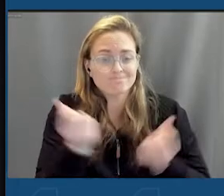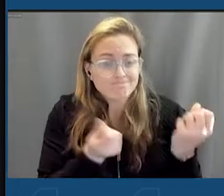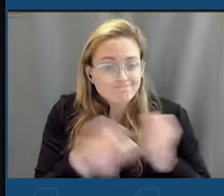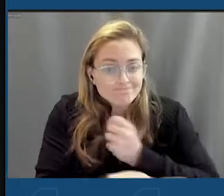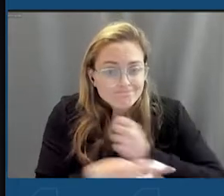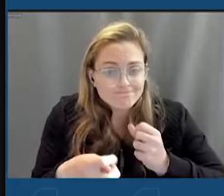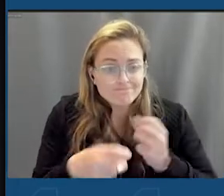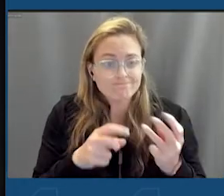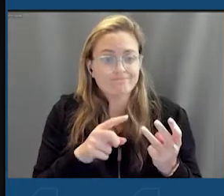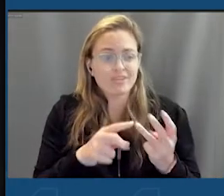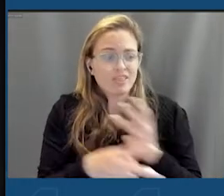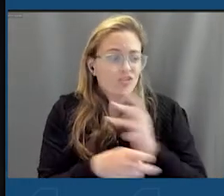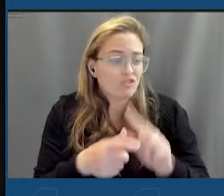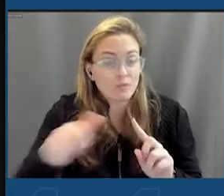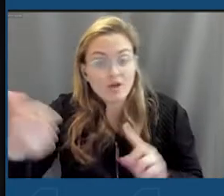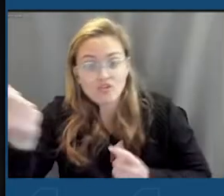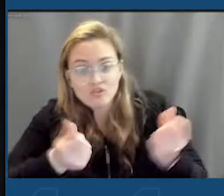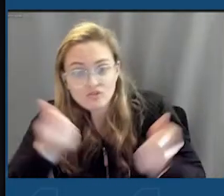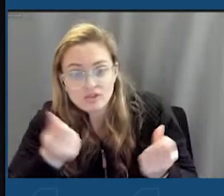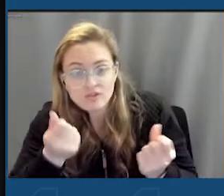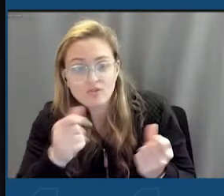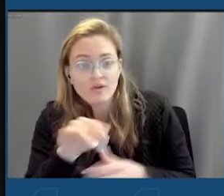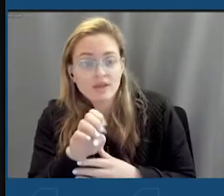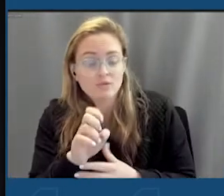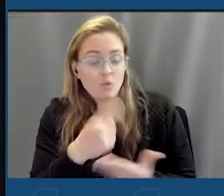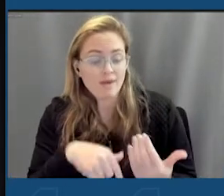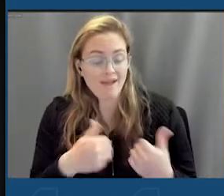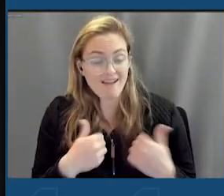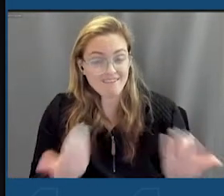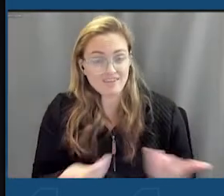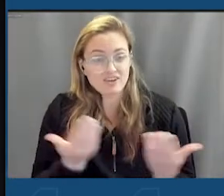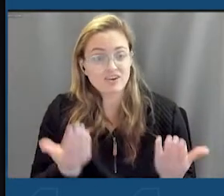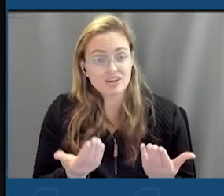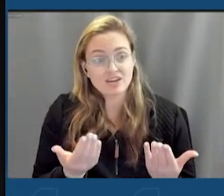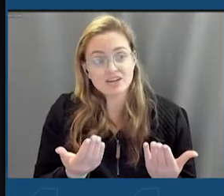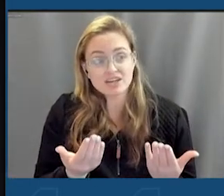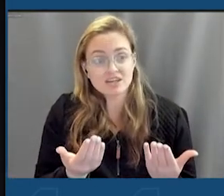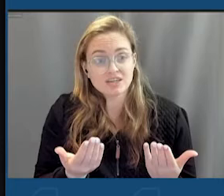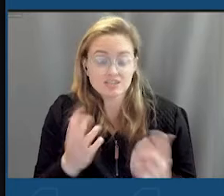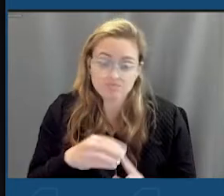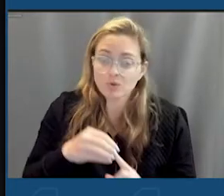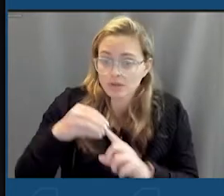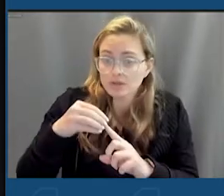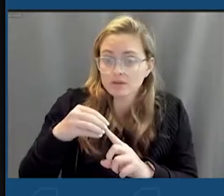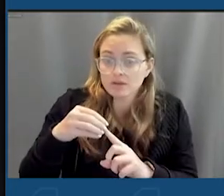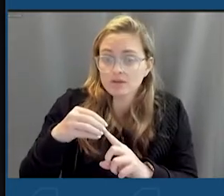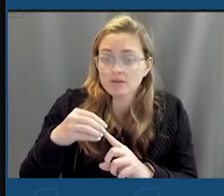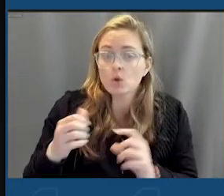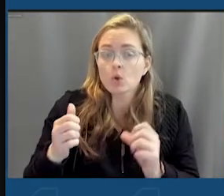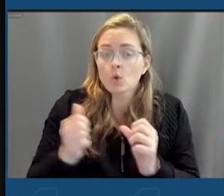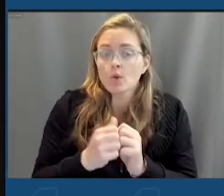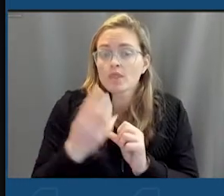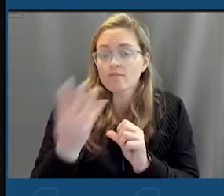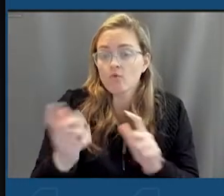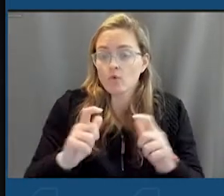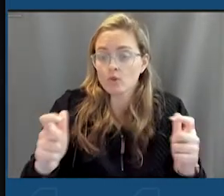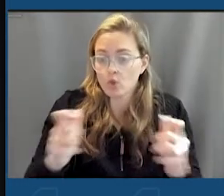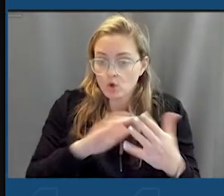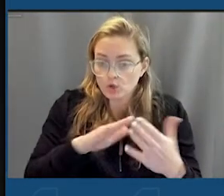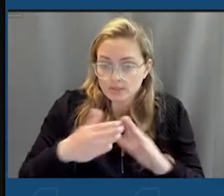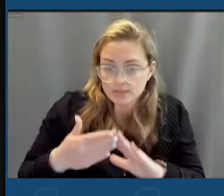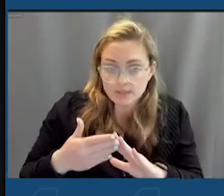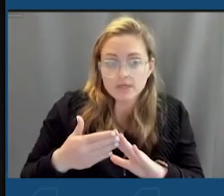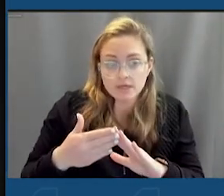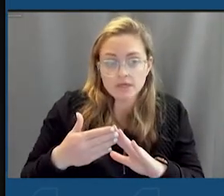vehicle cases, because what we have here in the Capital Region is relatively unique with our 4 large cities, Albany, Schenectady, Troy,